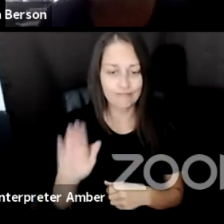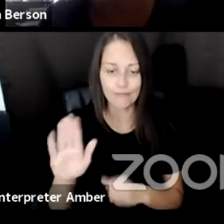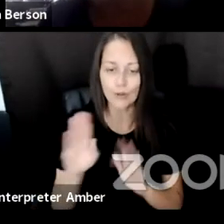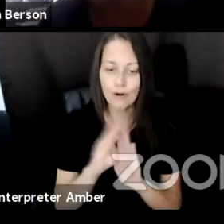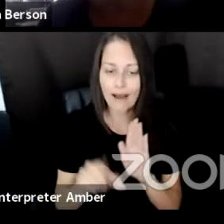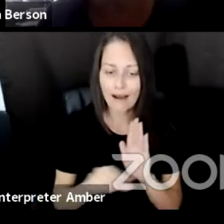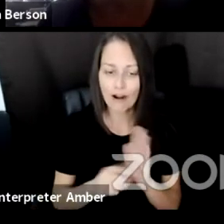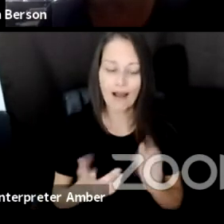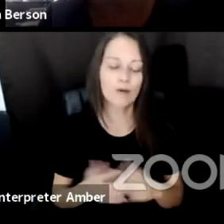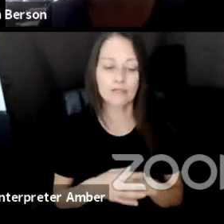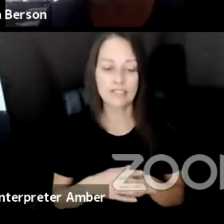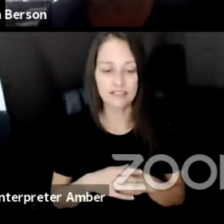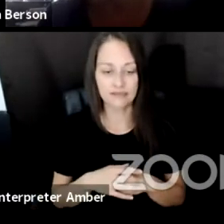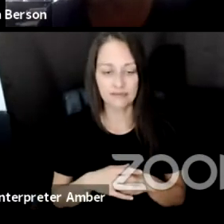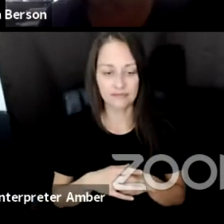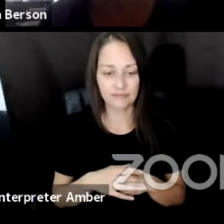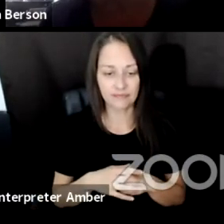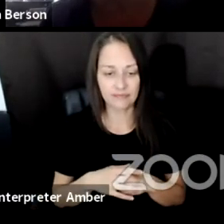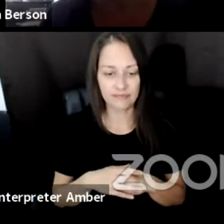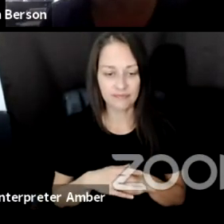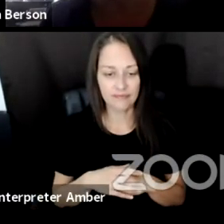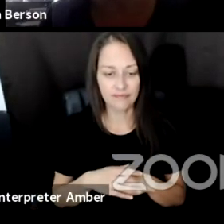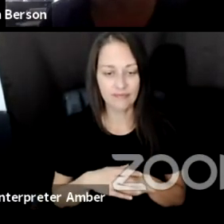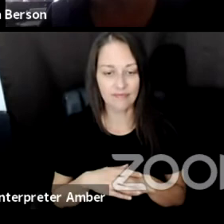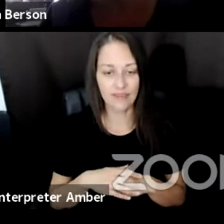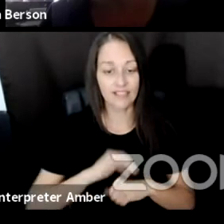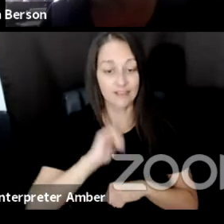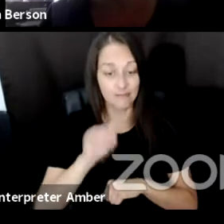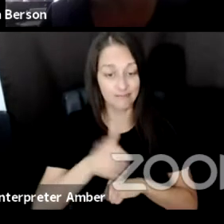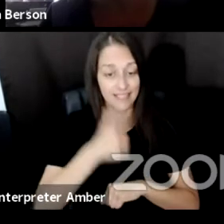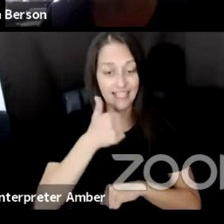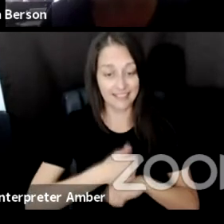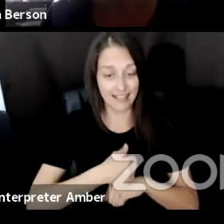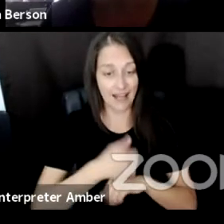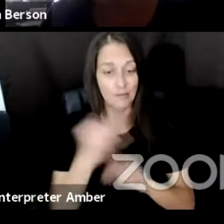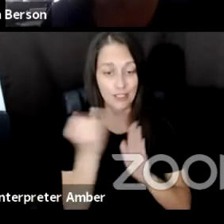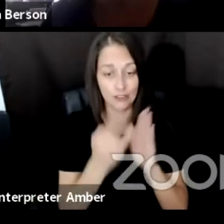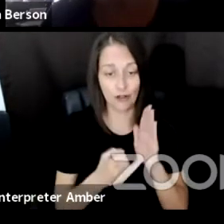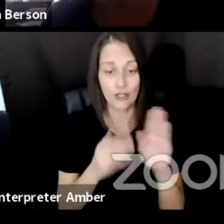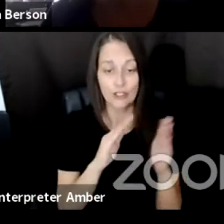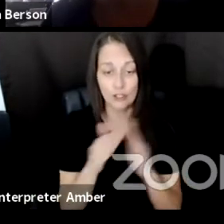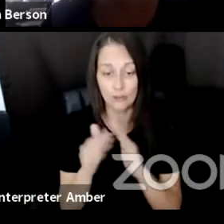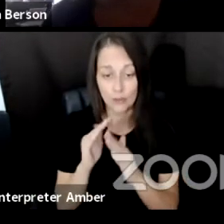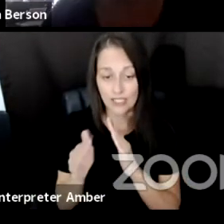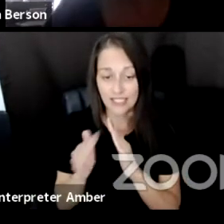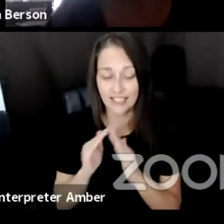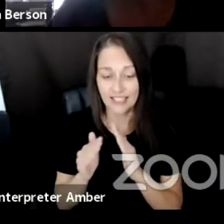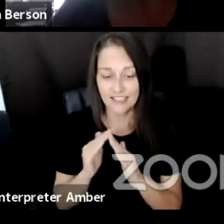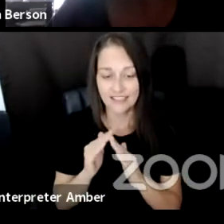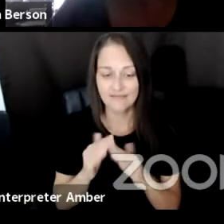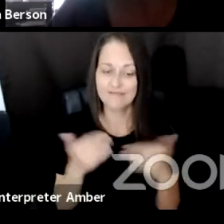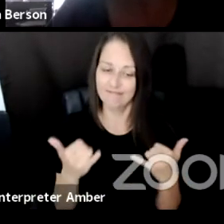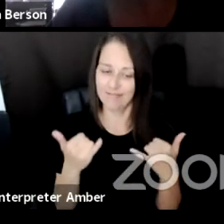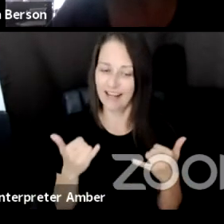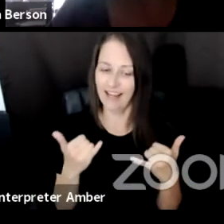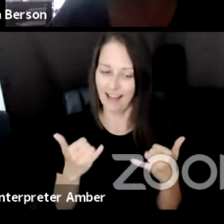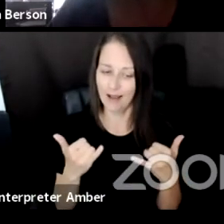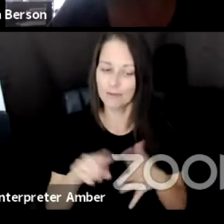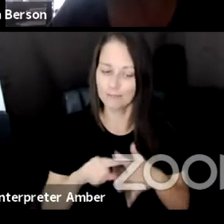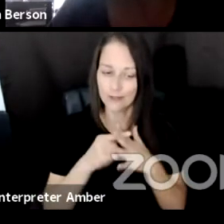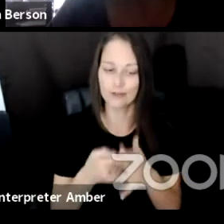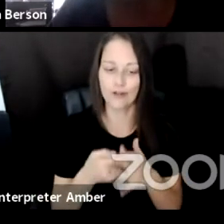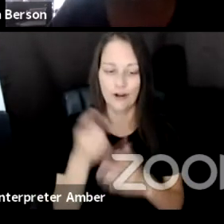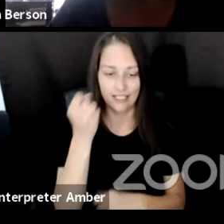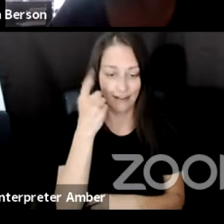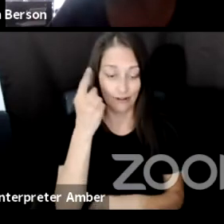think the established arts community is just starting to understand that right now. Maybe